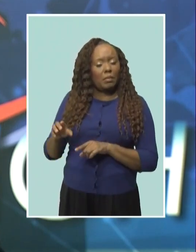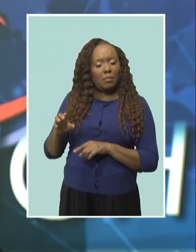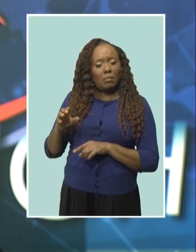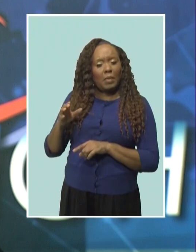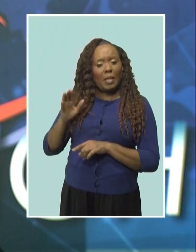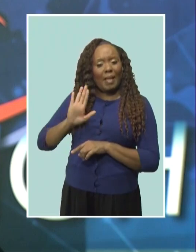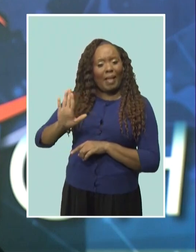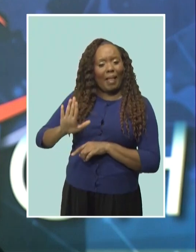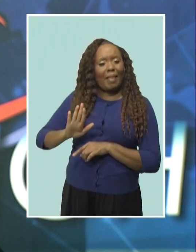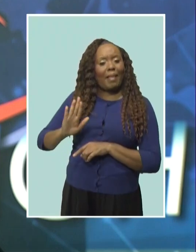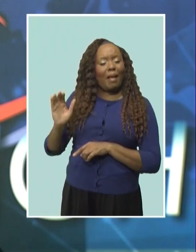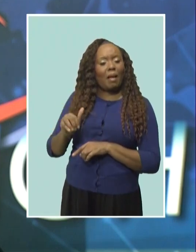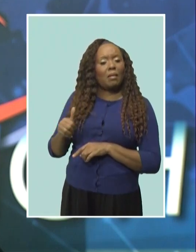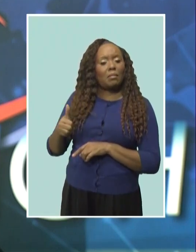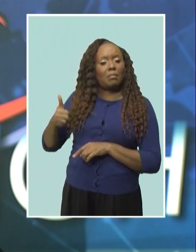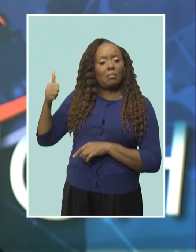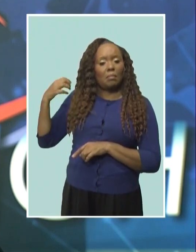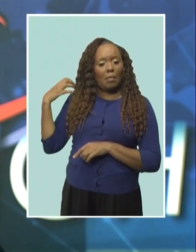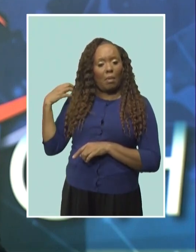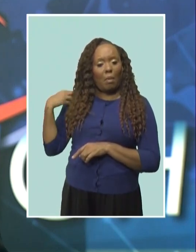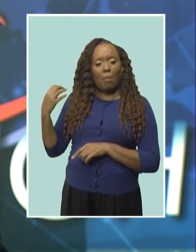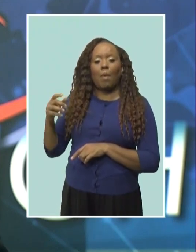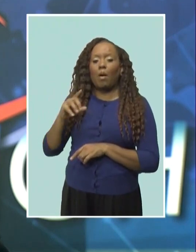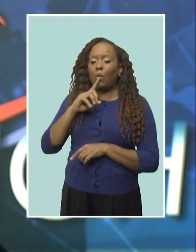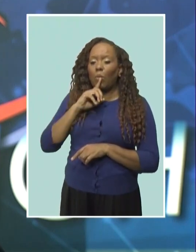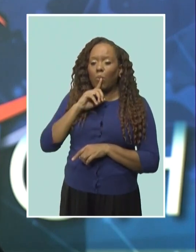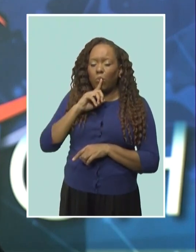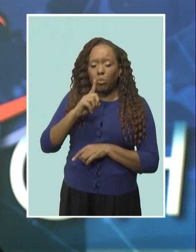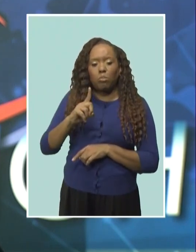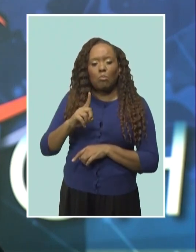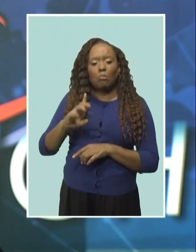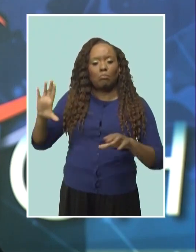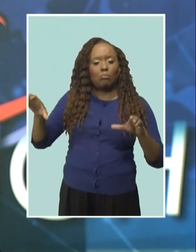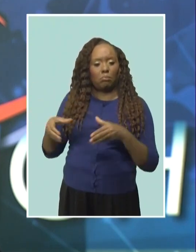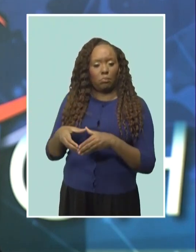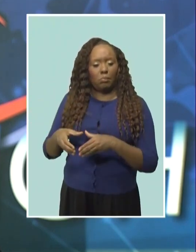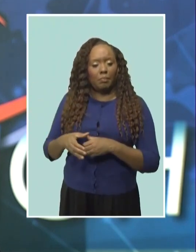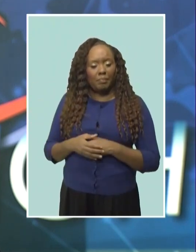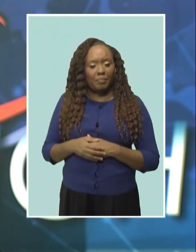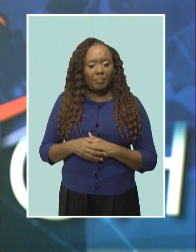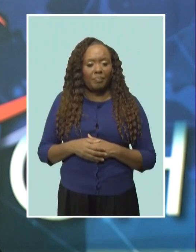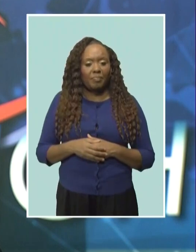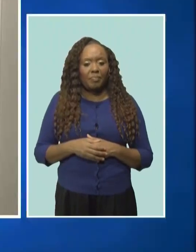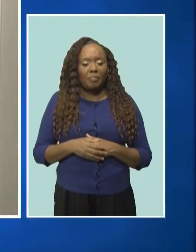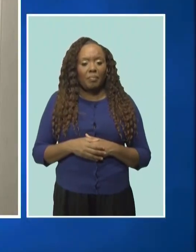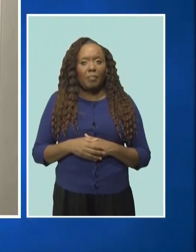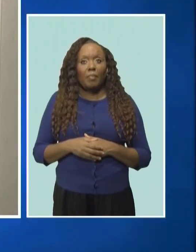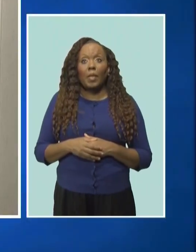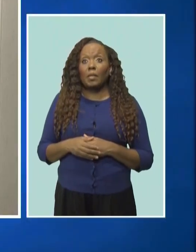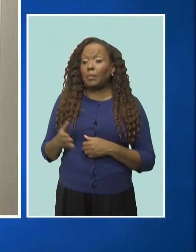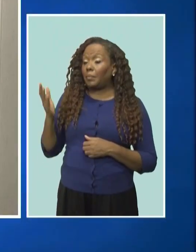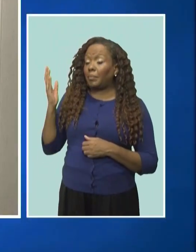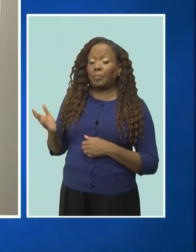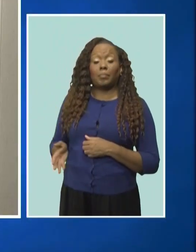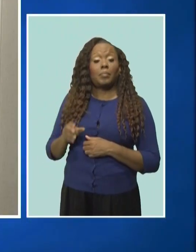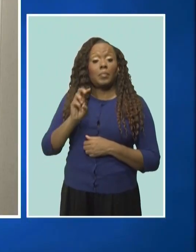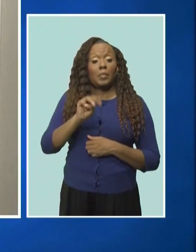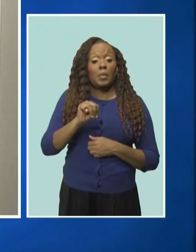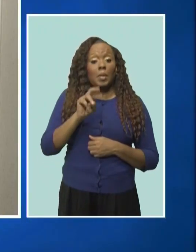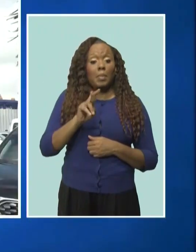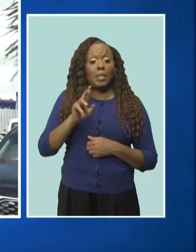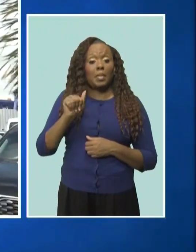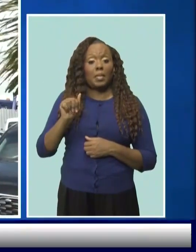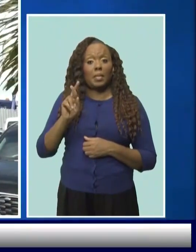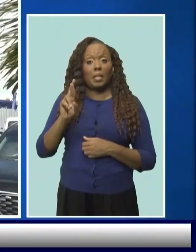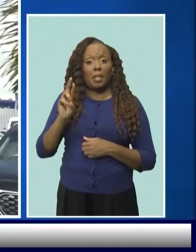chairman of the Wildy Green Initiative, Andy Armstrong. Trevor Thorpe reports. Mr. Armstrong tells the business report that